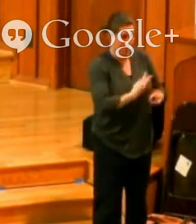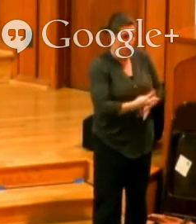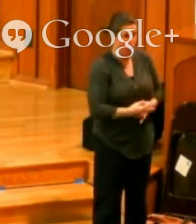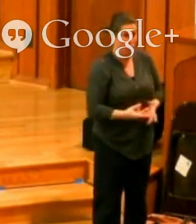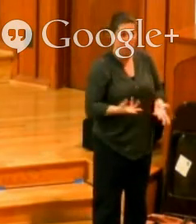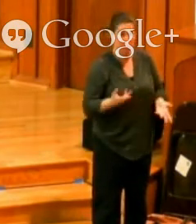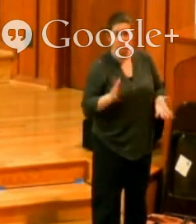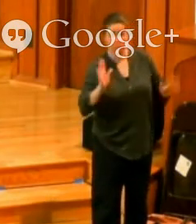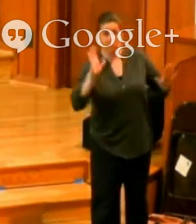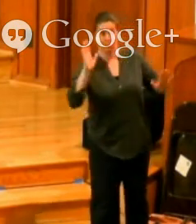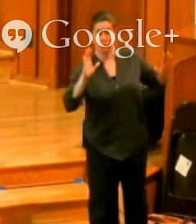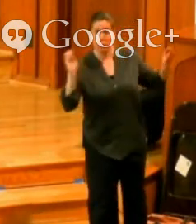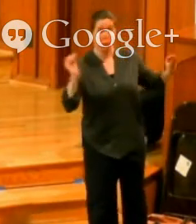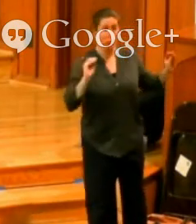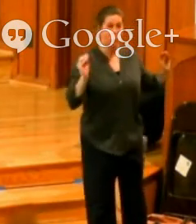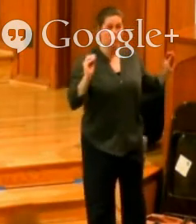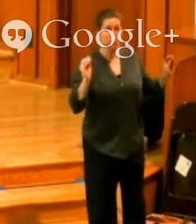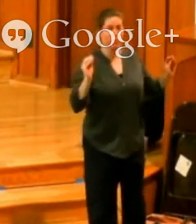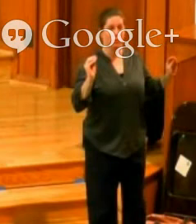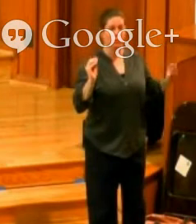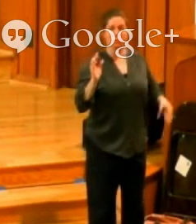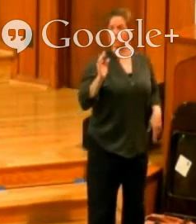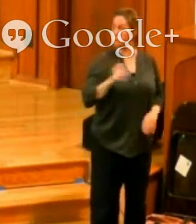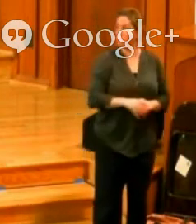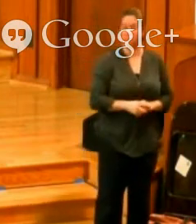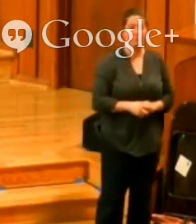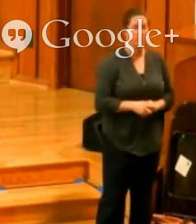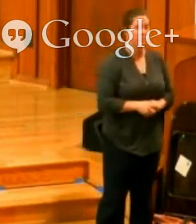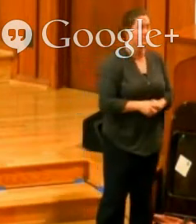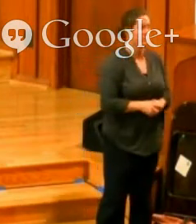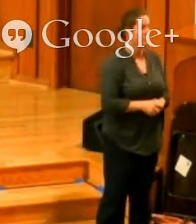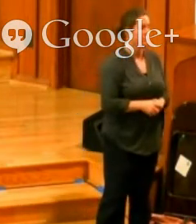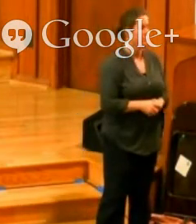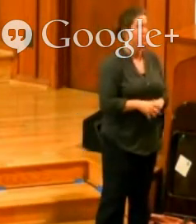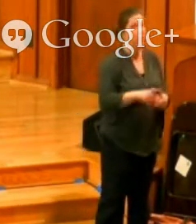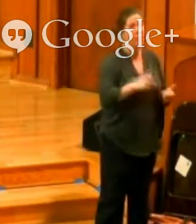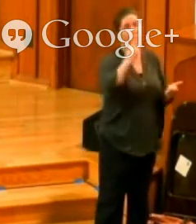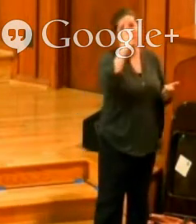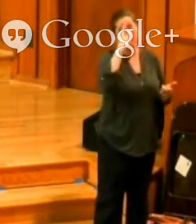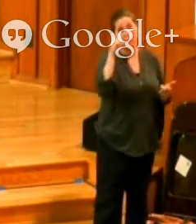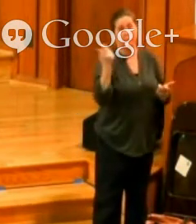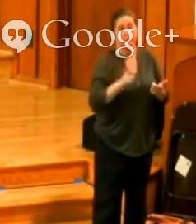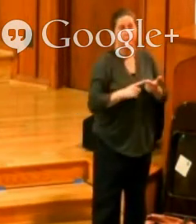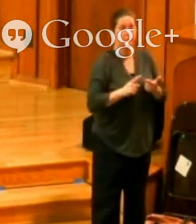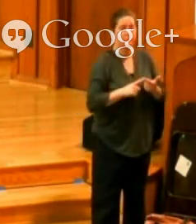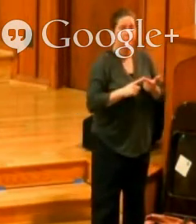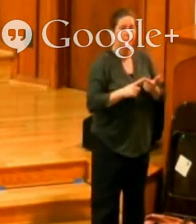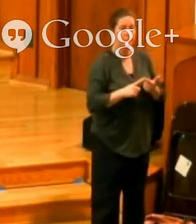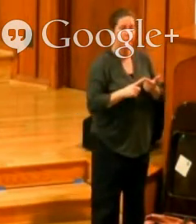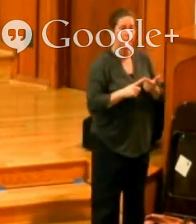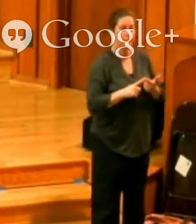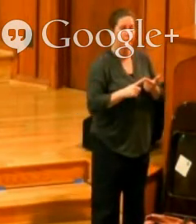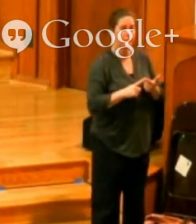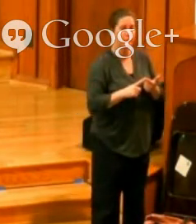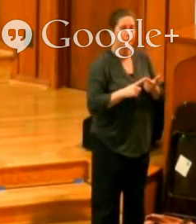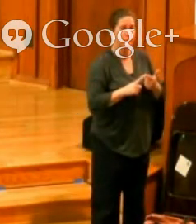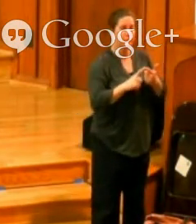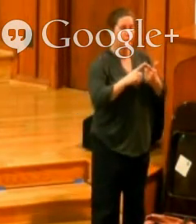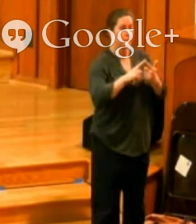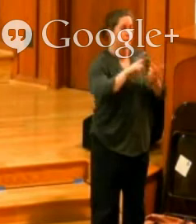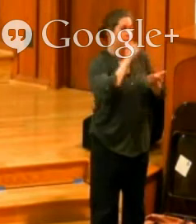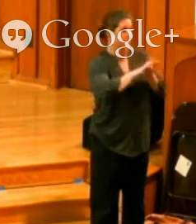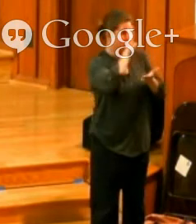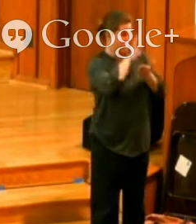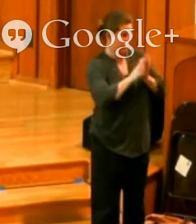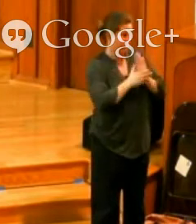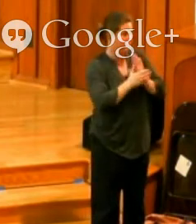hands? All right, let me put my hand down. What about another one that says, thou shalt not commit adultery? Is